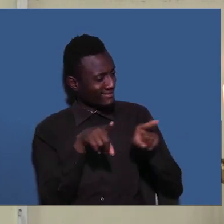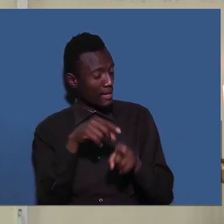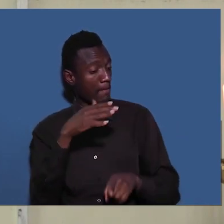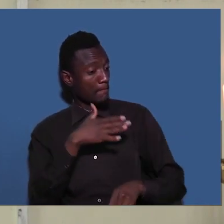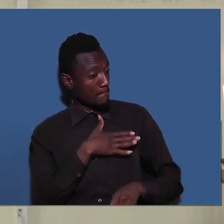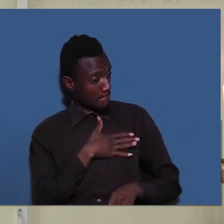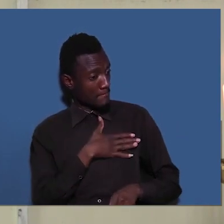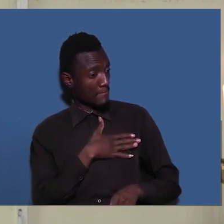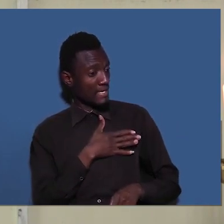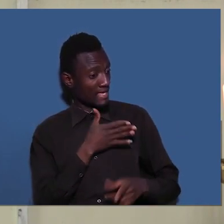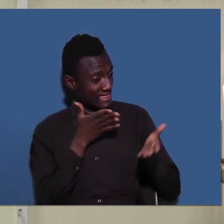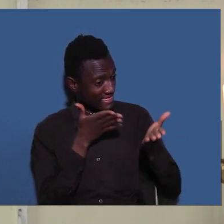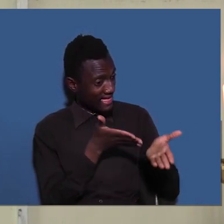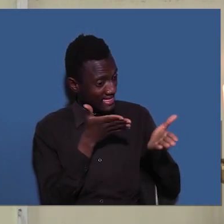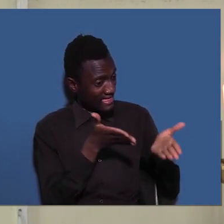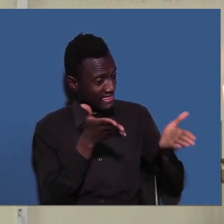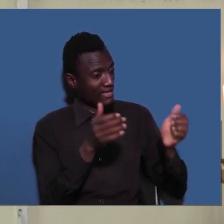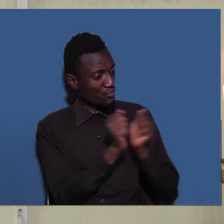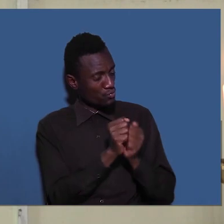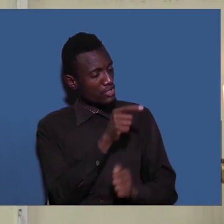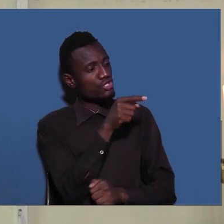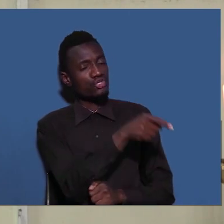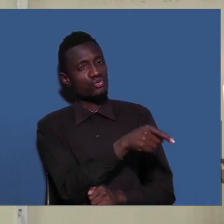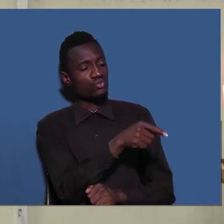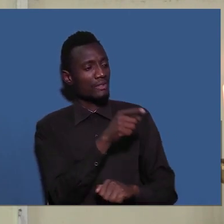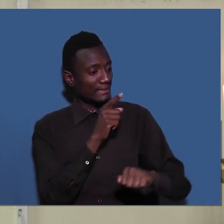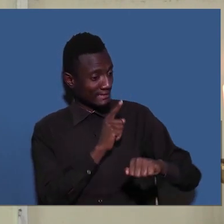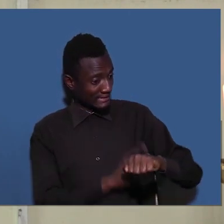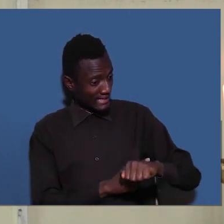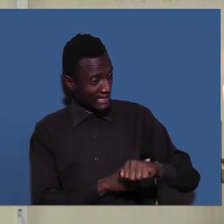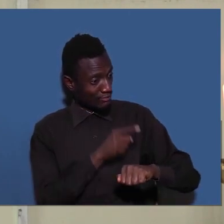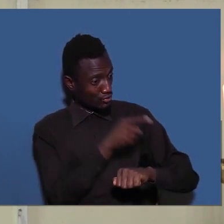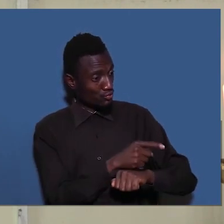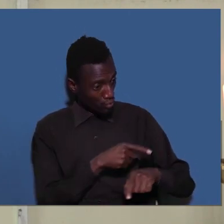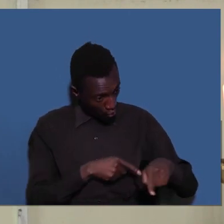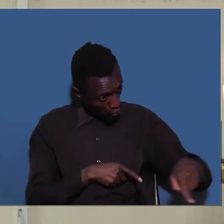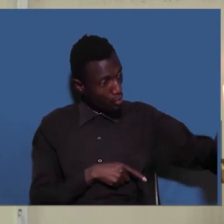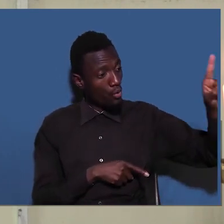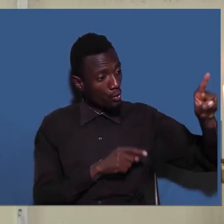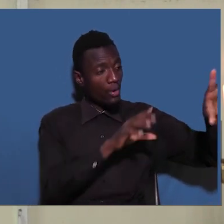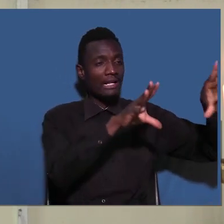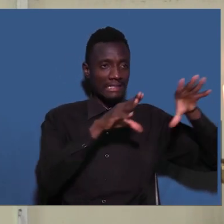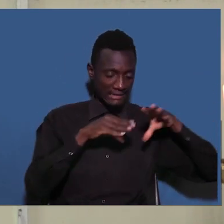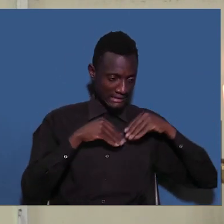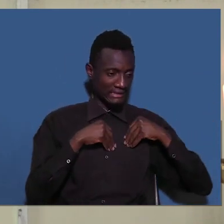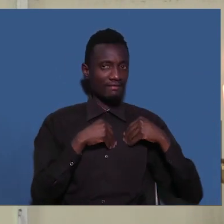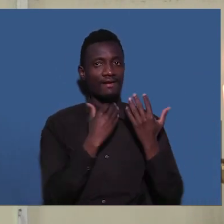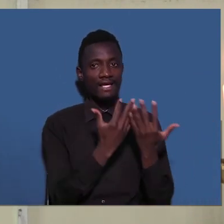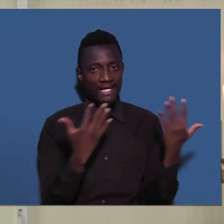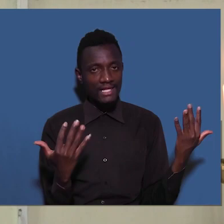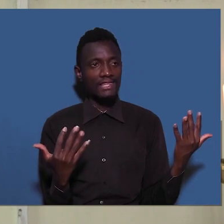presence accompany you when you went to receive the